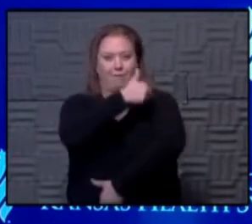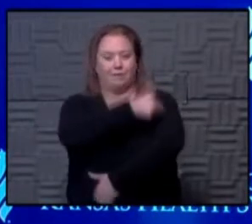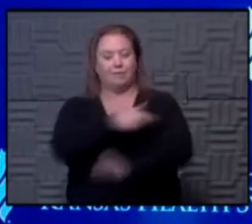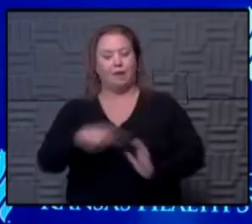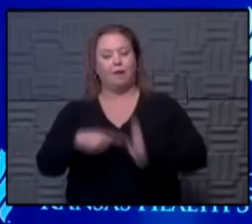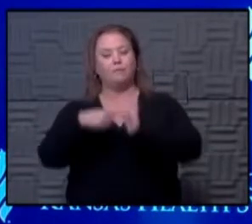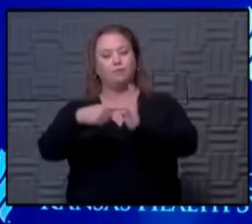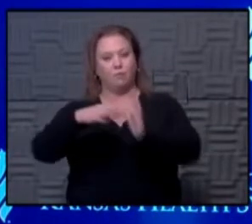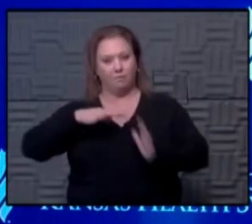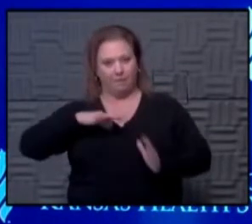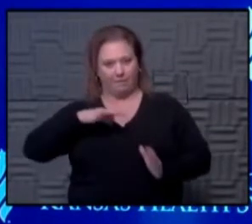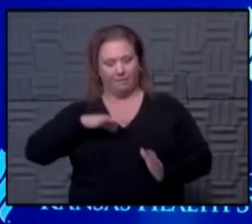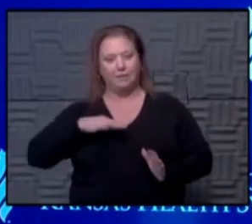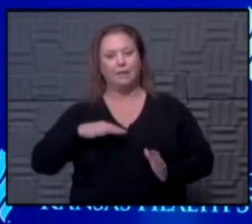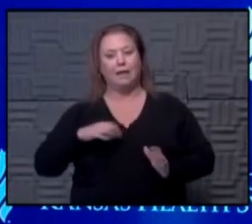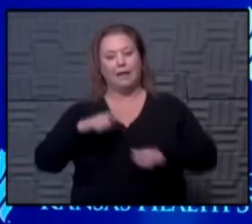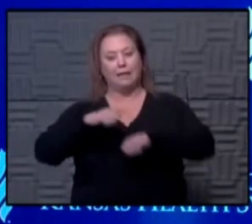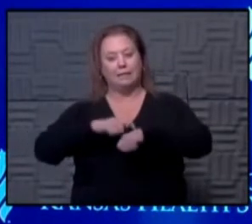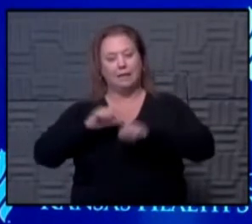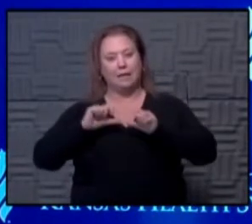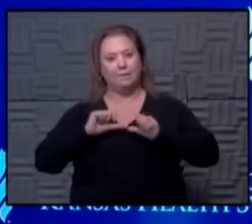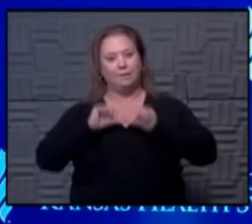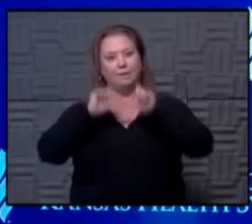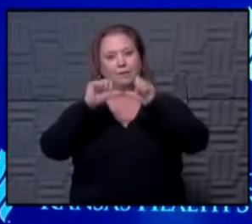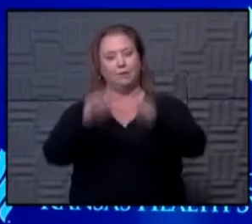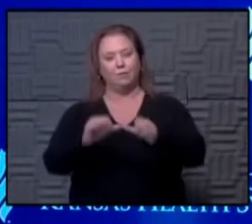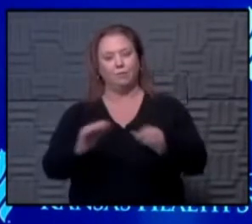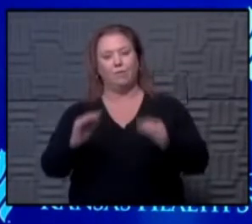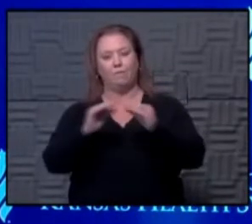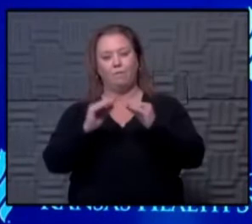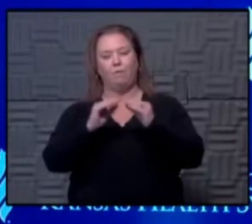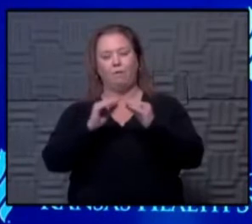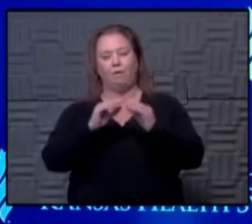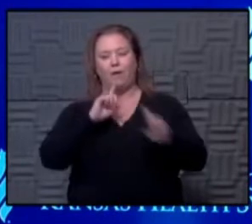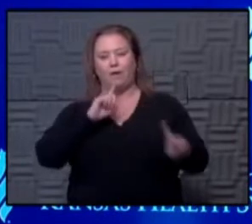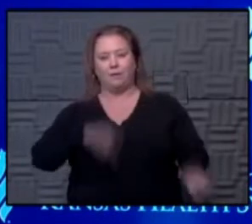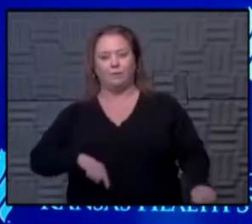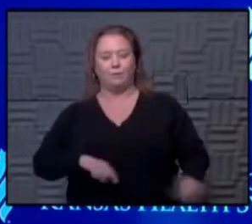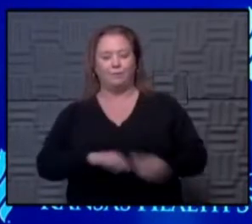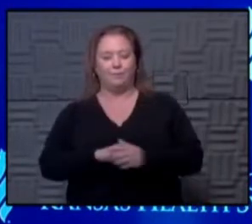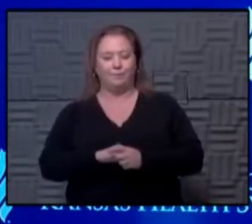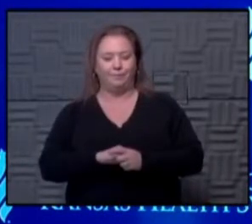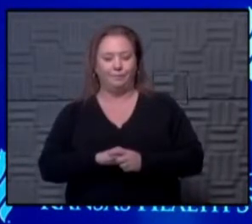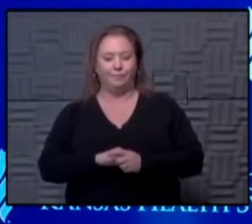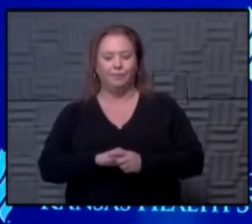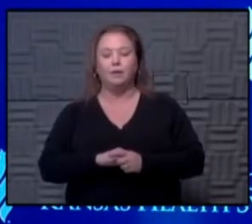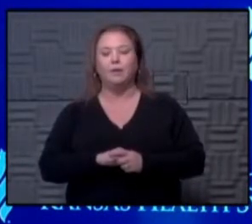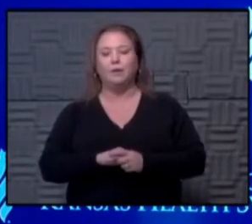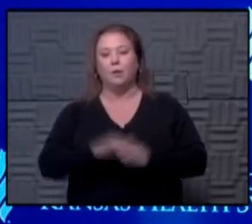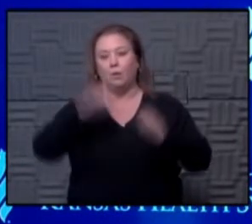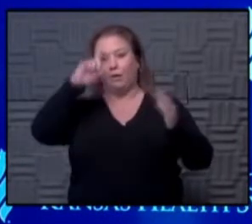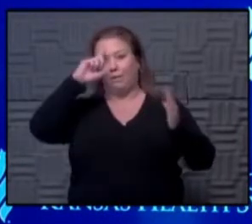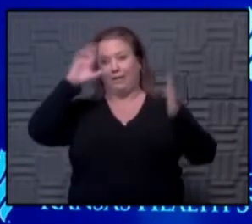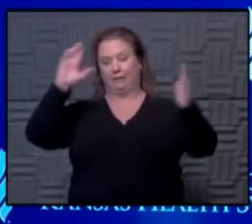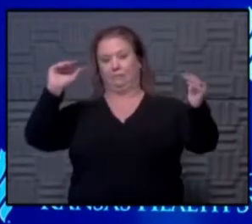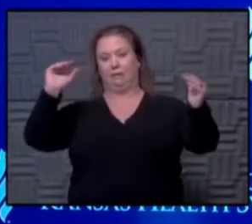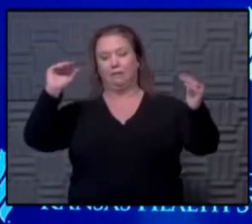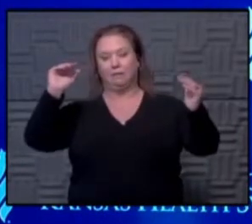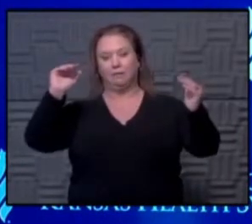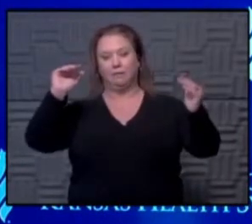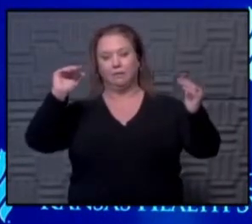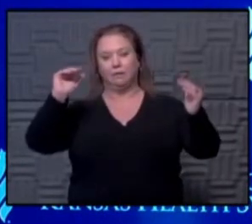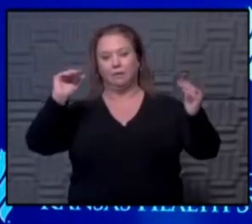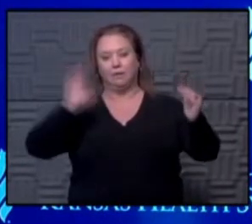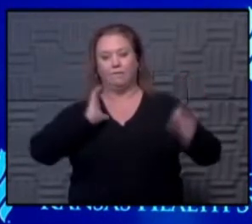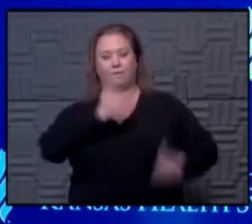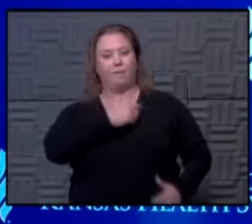shown lots of benefit. And as time goes on, we will have the answer to the question that you posed. We would expect, though,